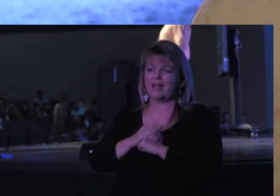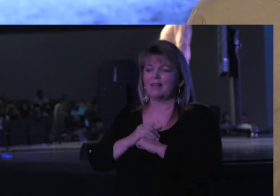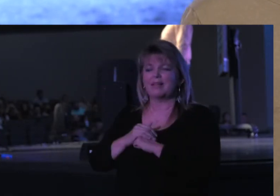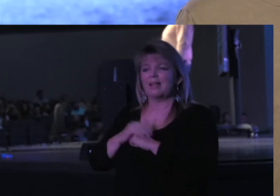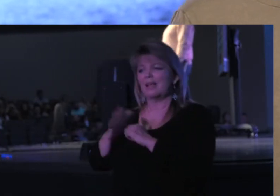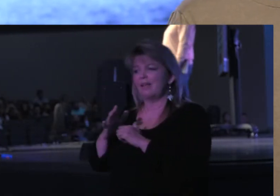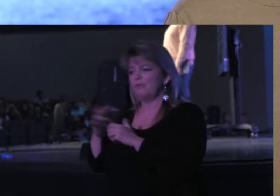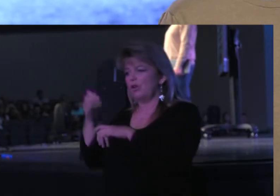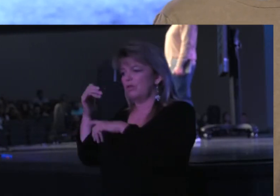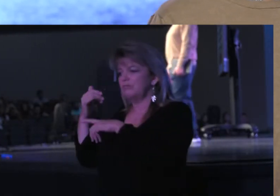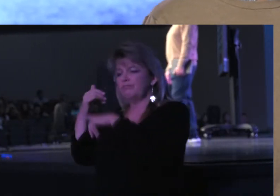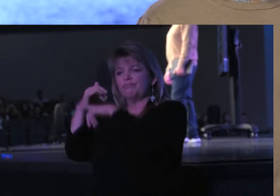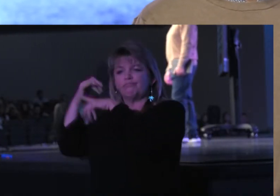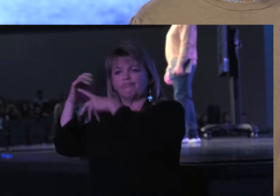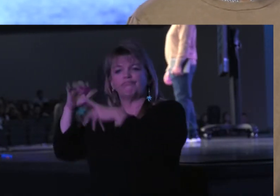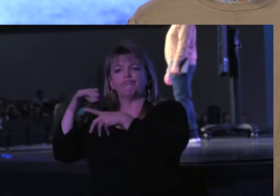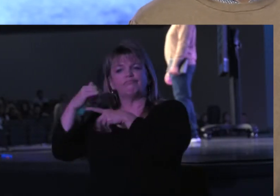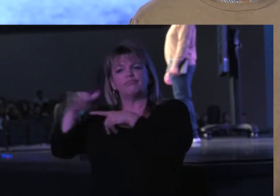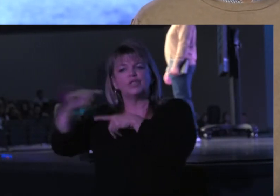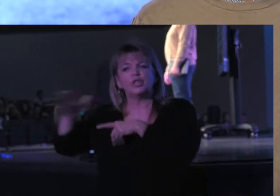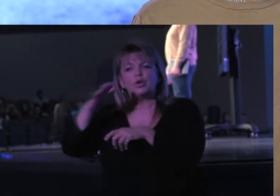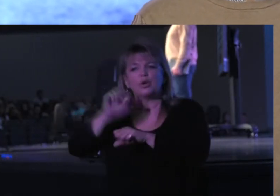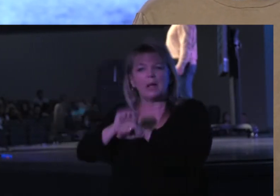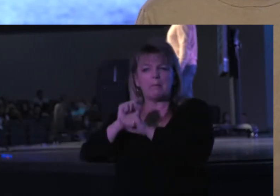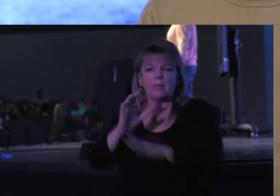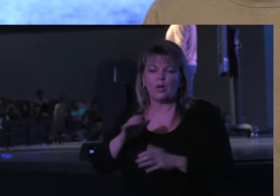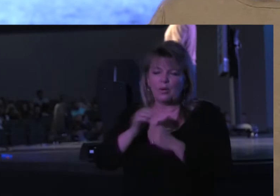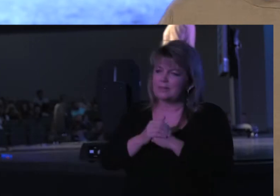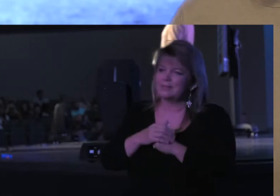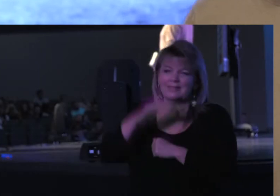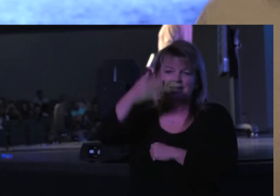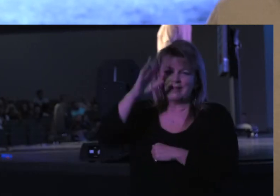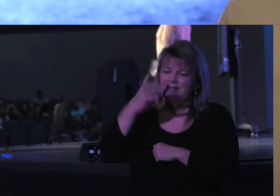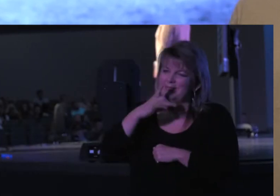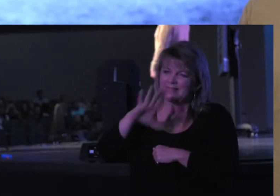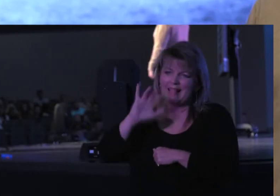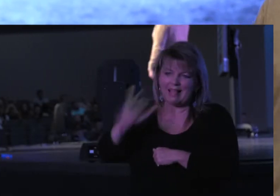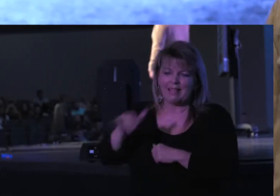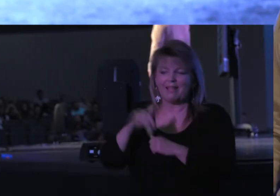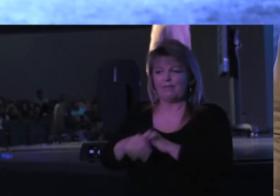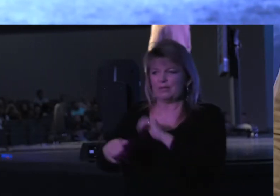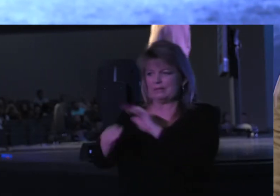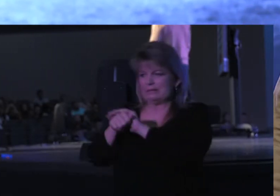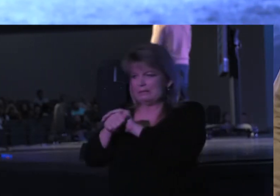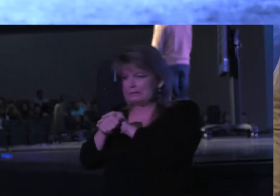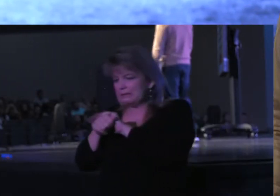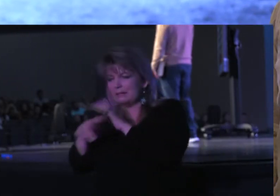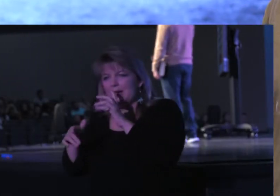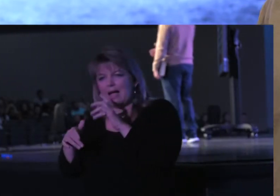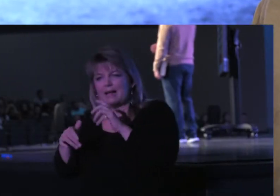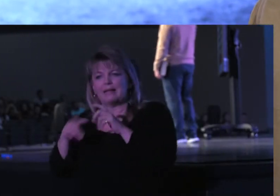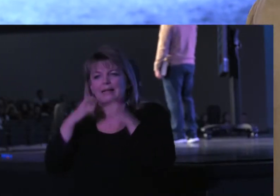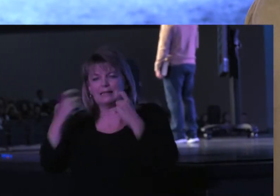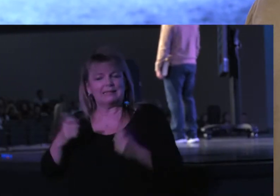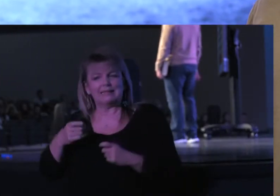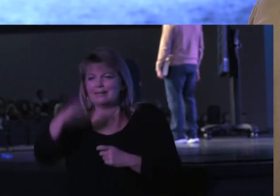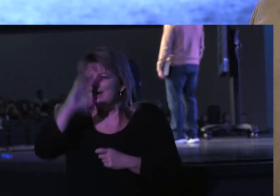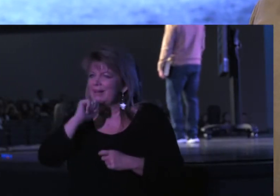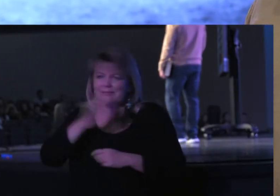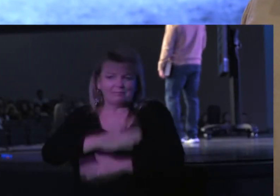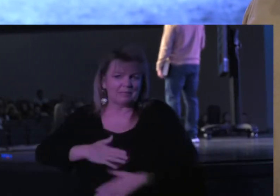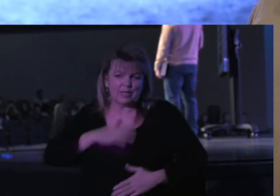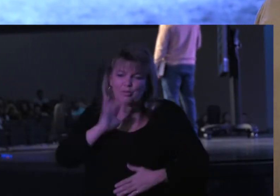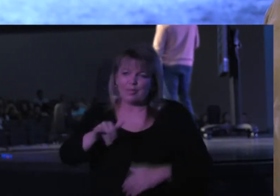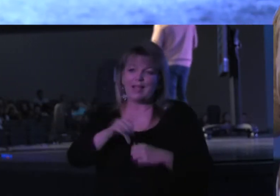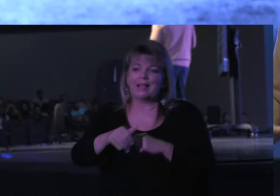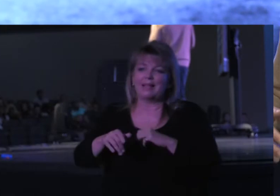your employees, God finds no pleasure in that. If you're secretly hiding some salacious sin, God finds no pleasure in that.